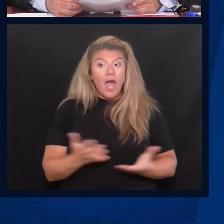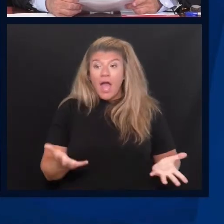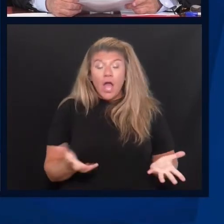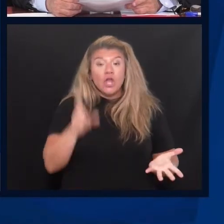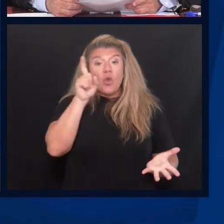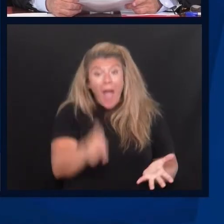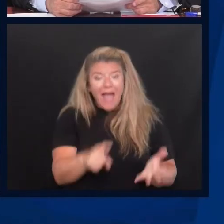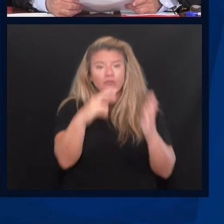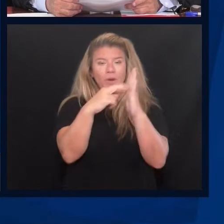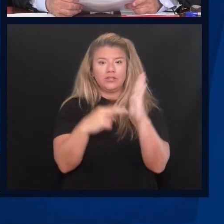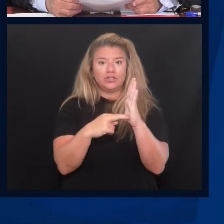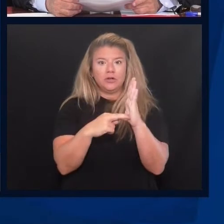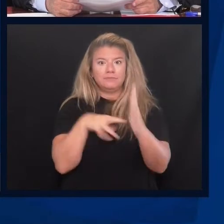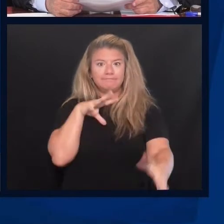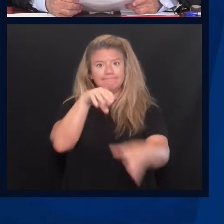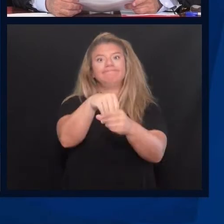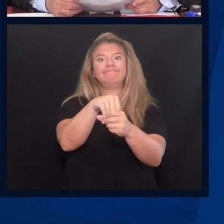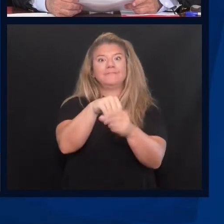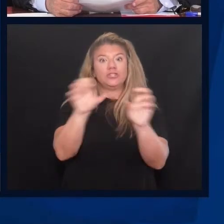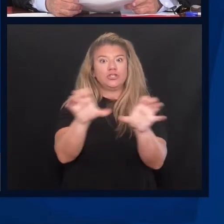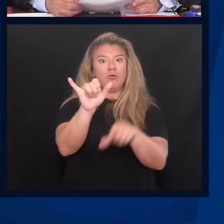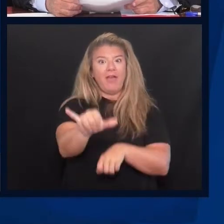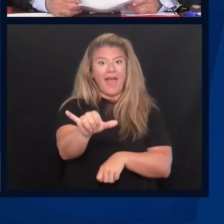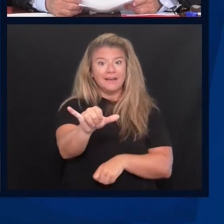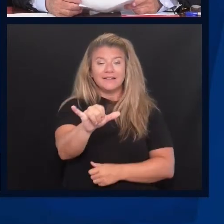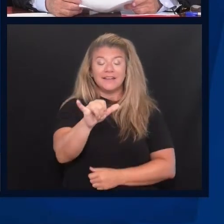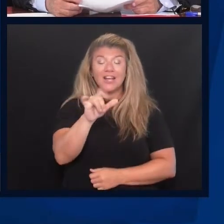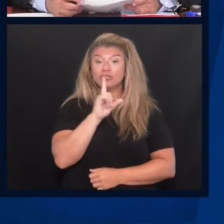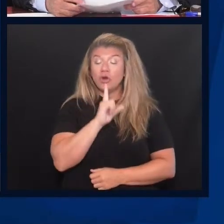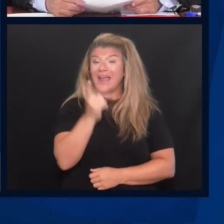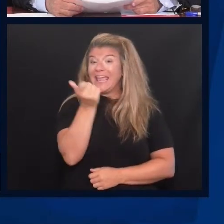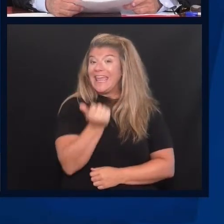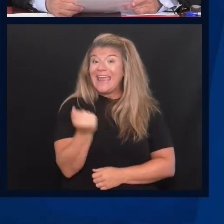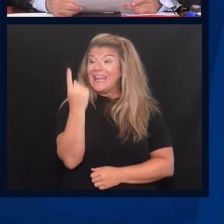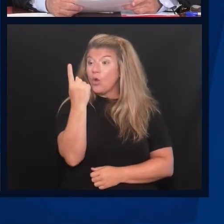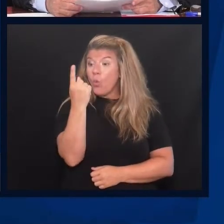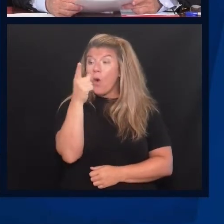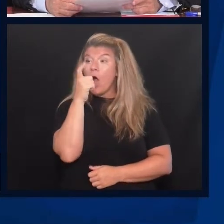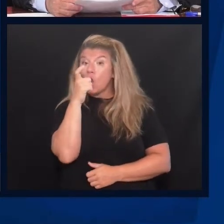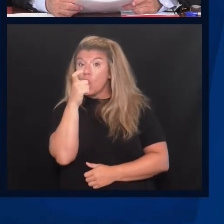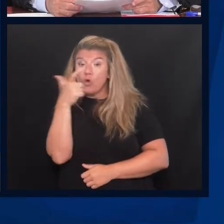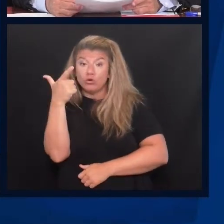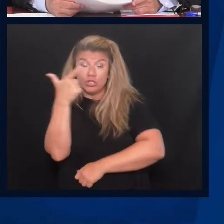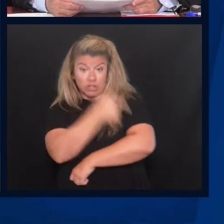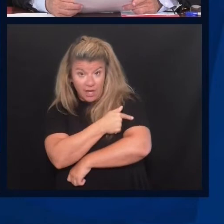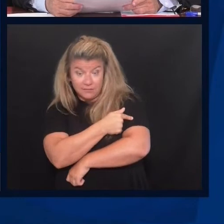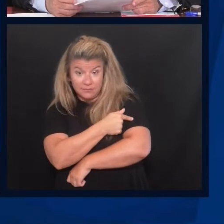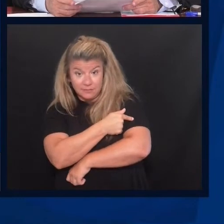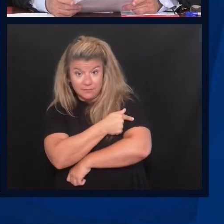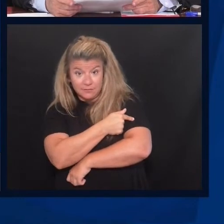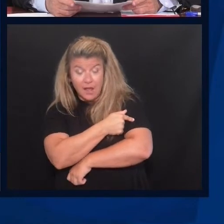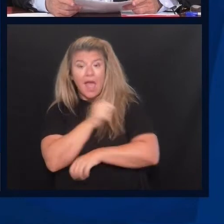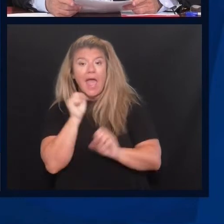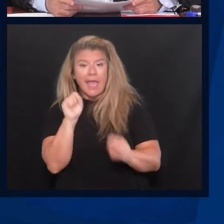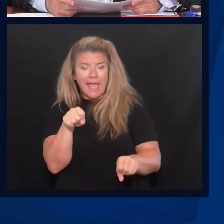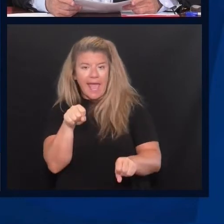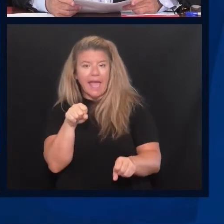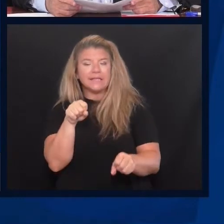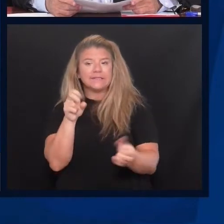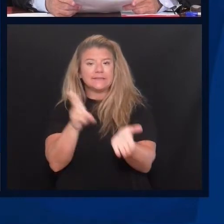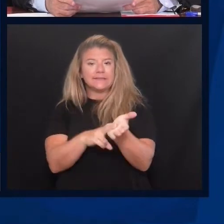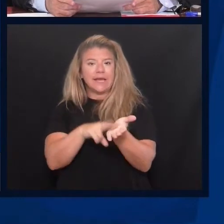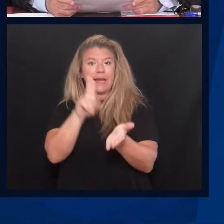to register to be eligible. Absolutely anybody that has received a shot will be